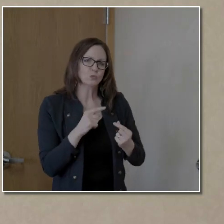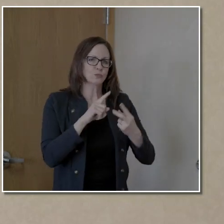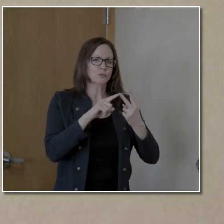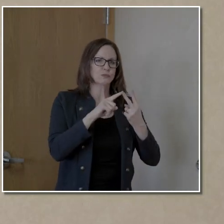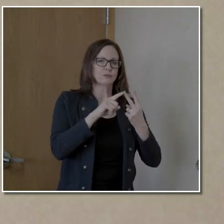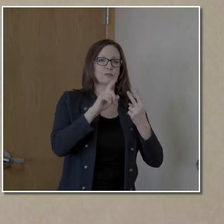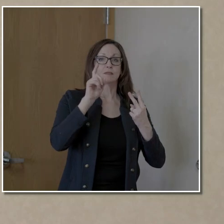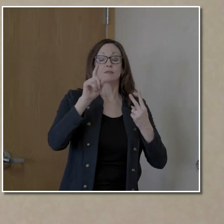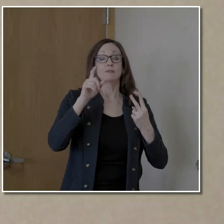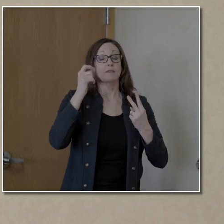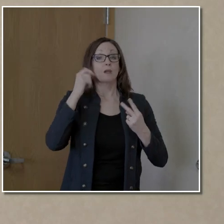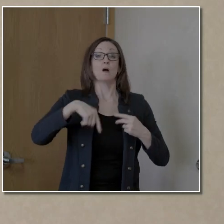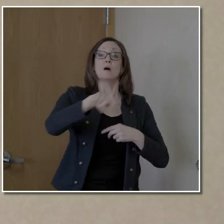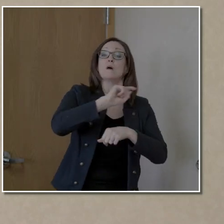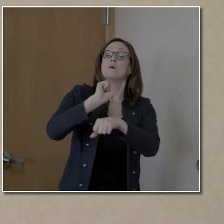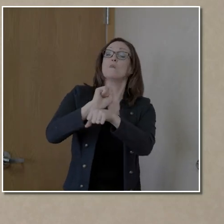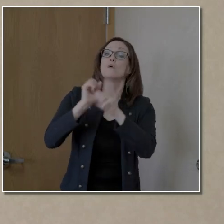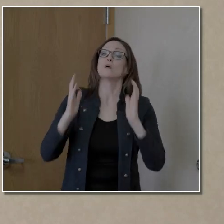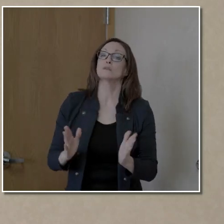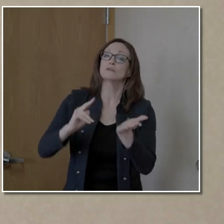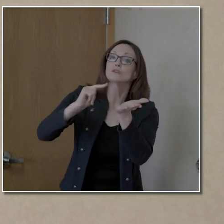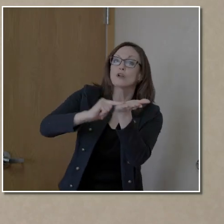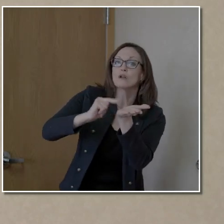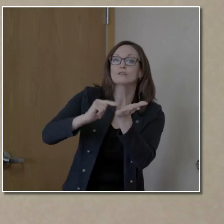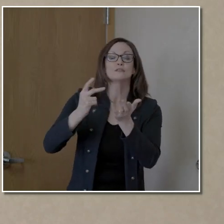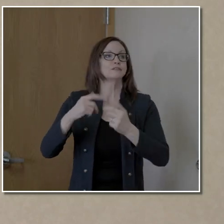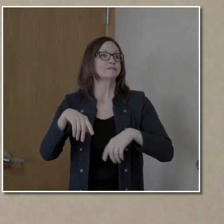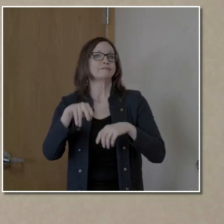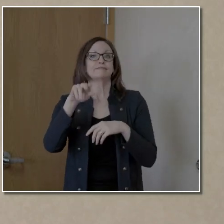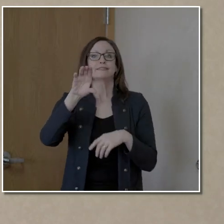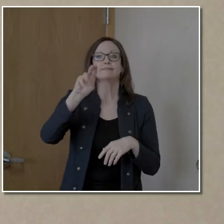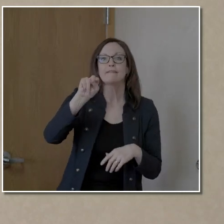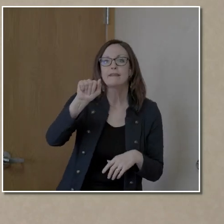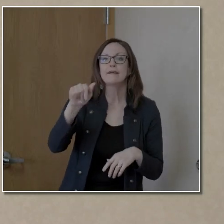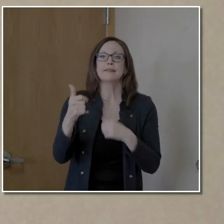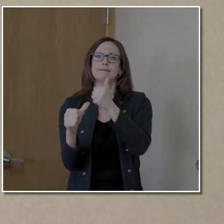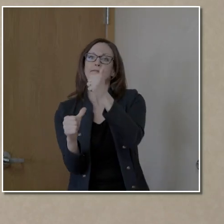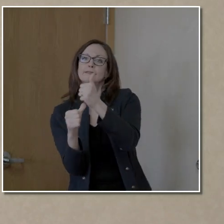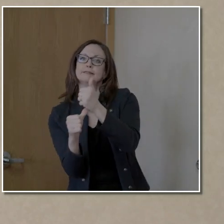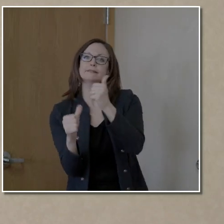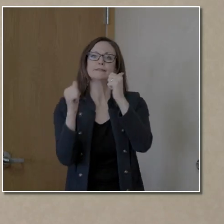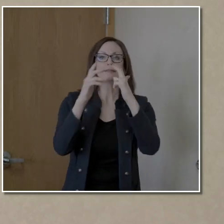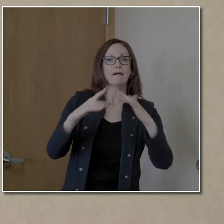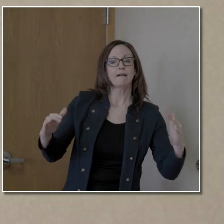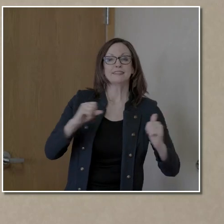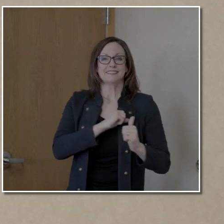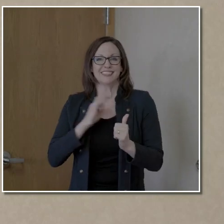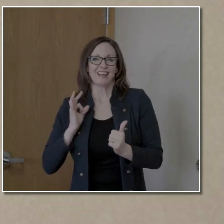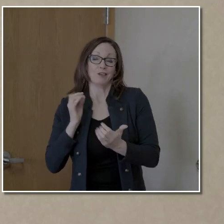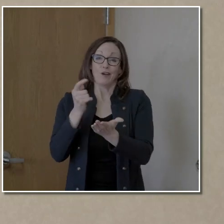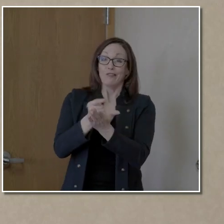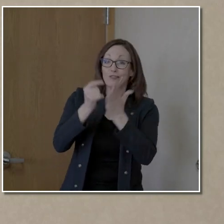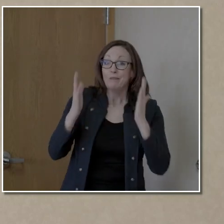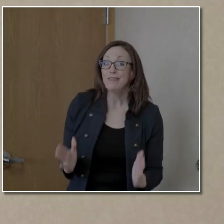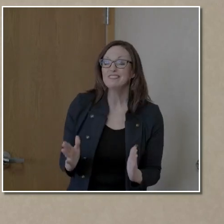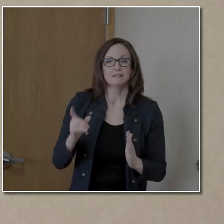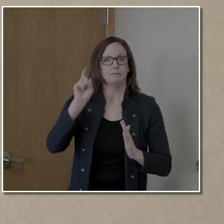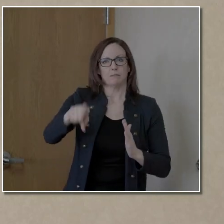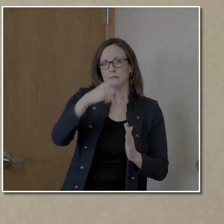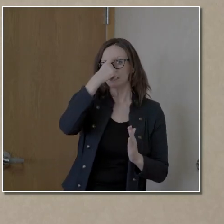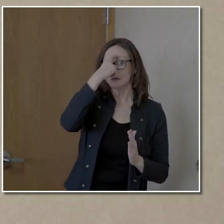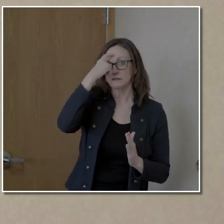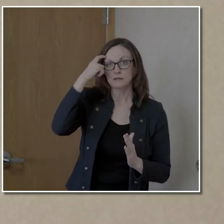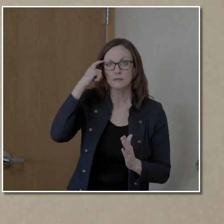infection control procedures, and when they do have a COVID positive resident, how they are